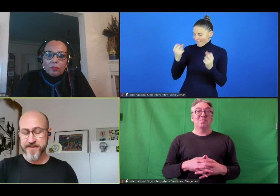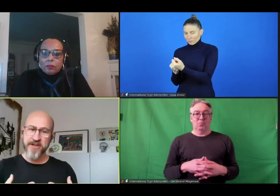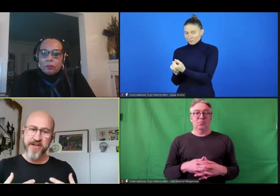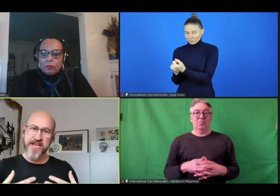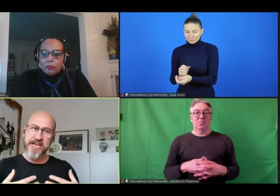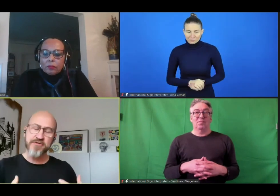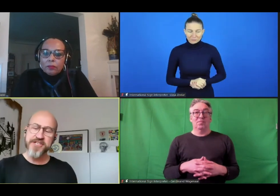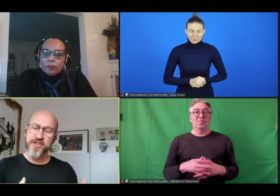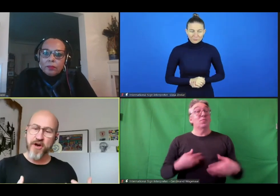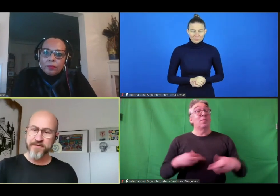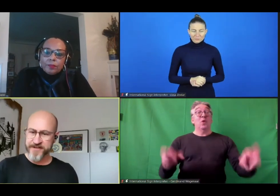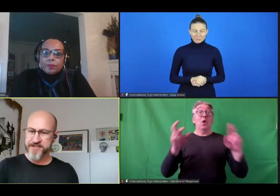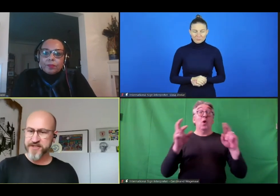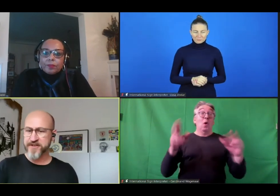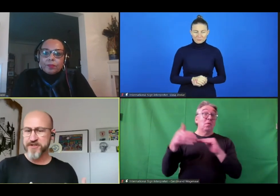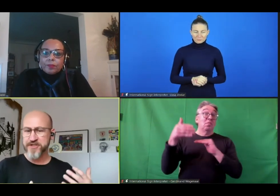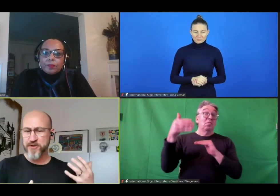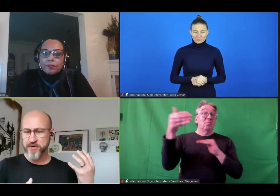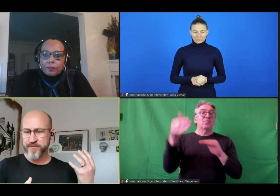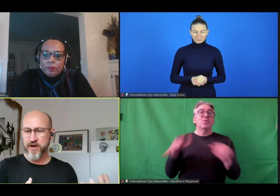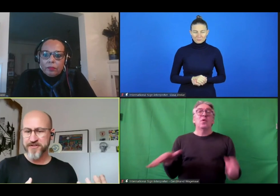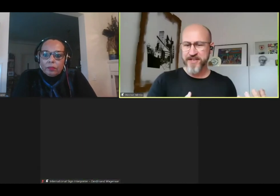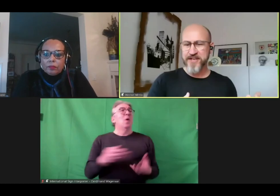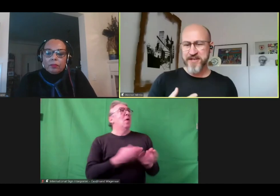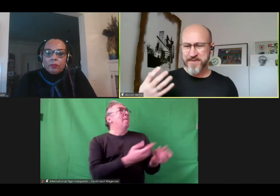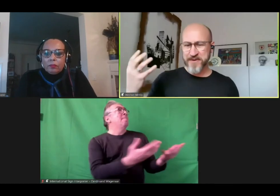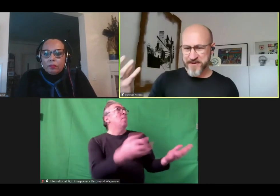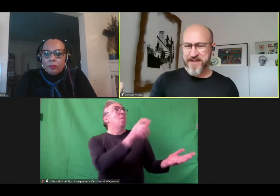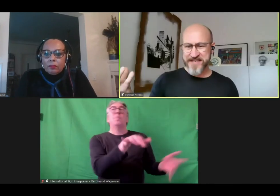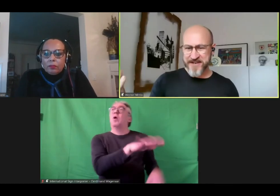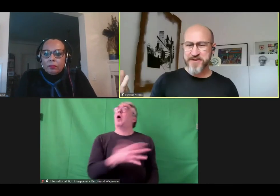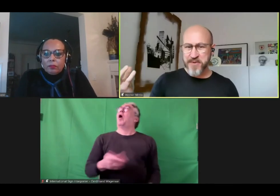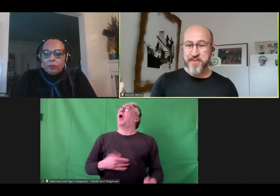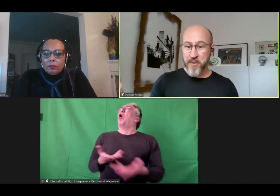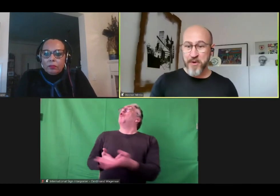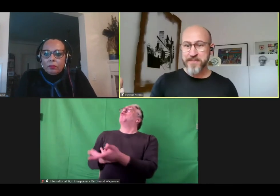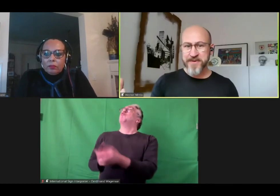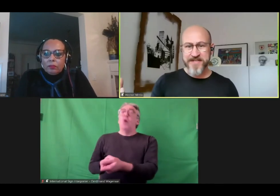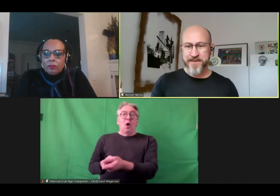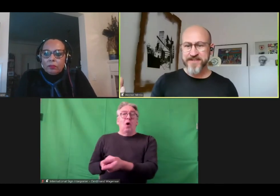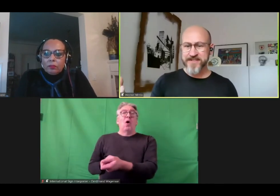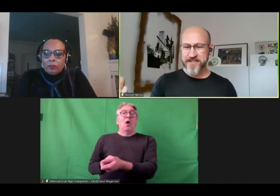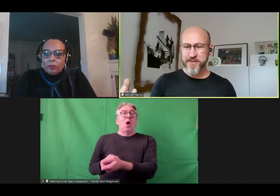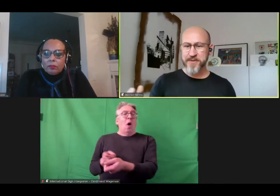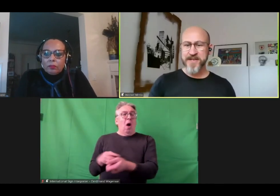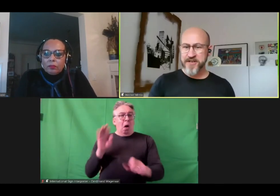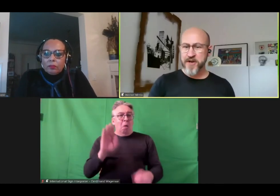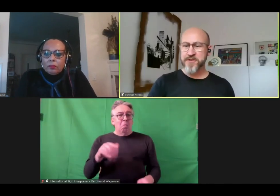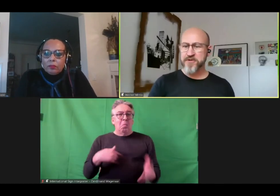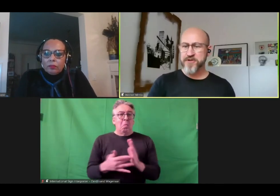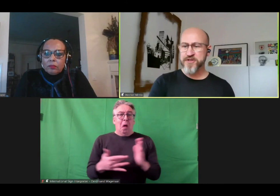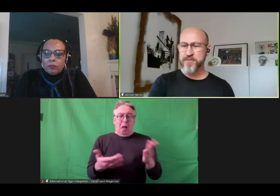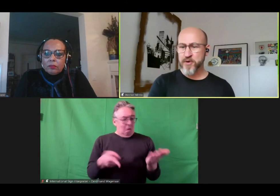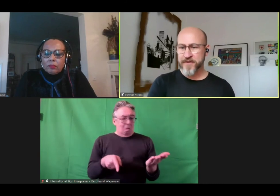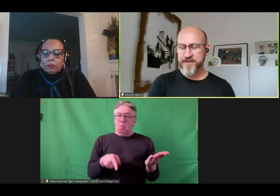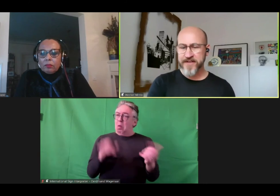disabilities. Is an increased confidence to not just know who you've got, but also then start to employ more people with disabilities into the workplace and know that you